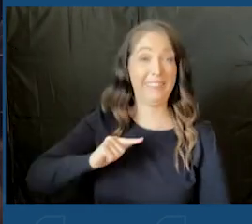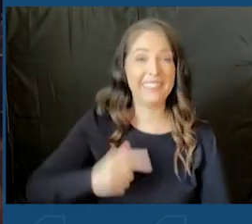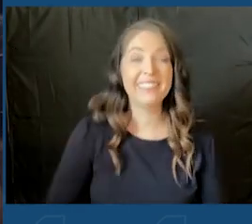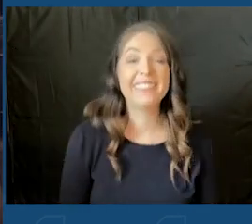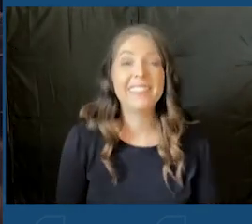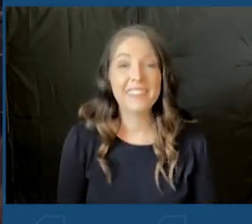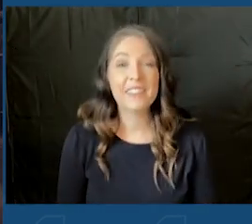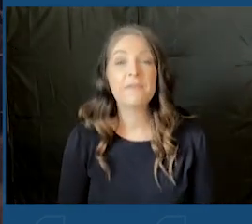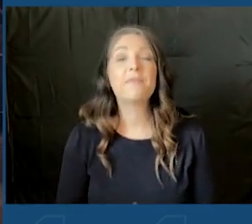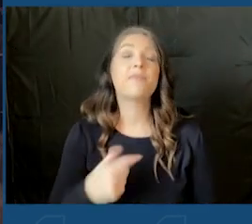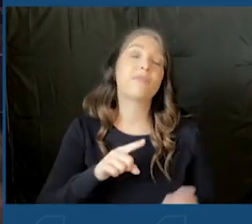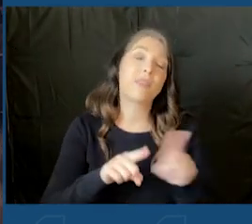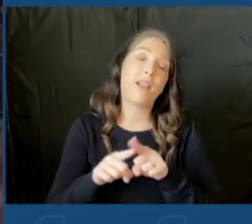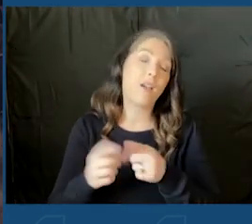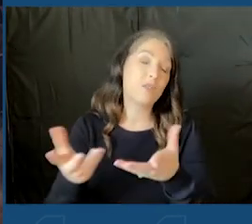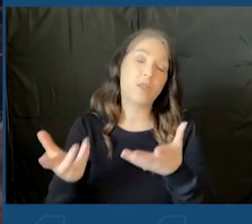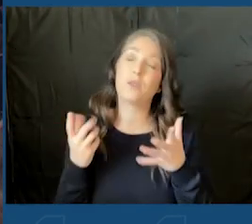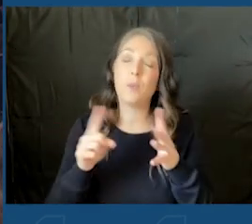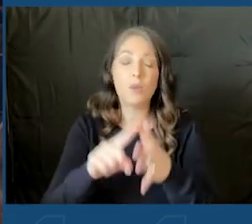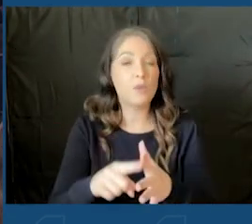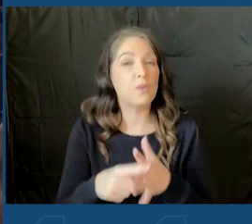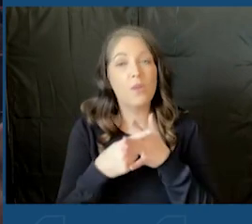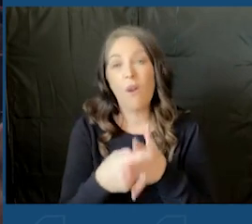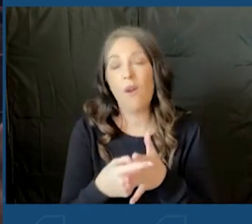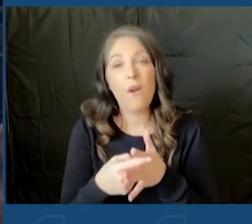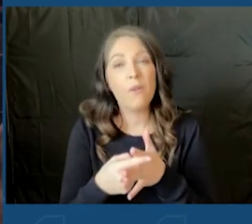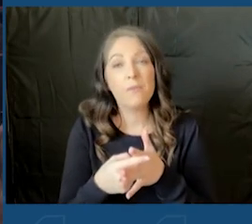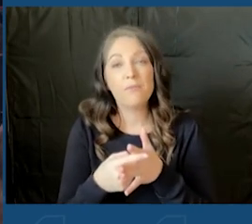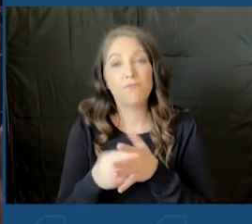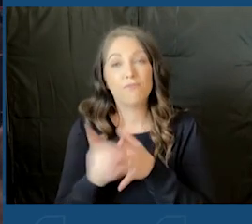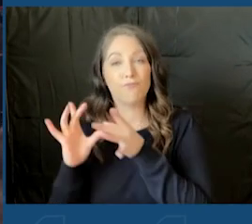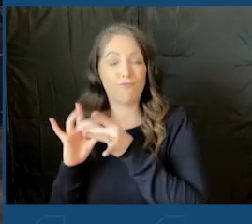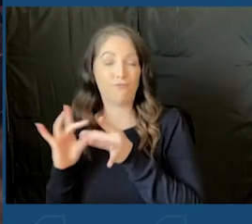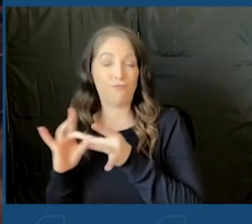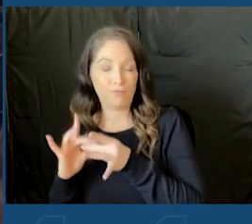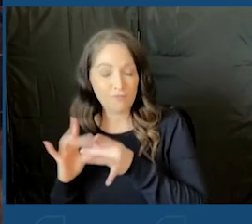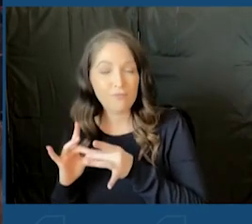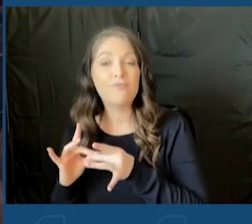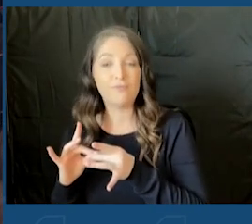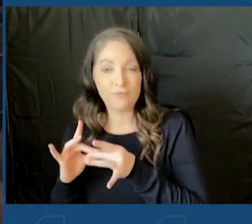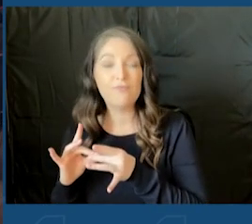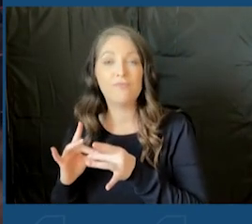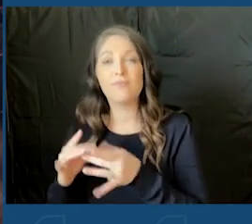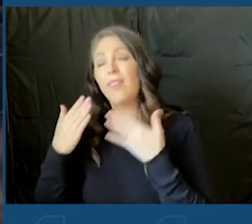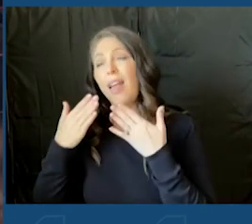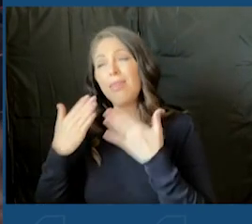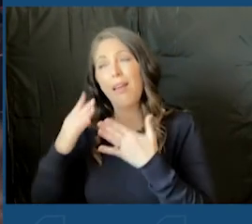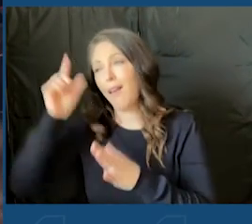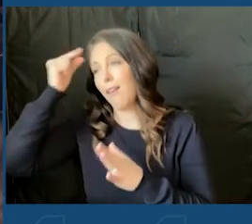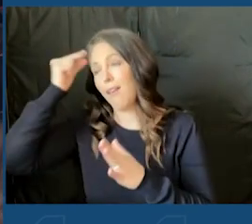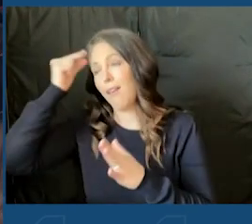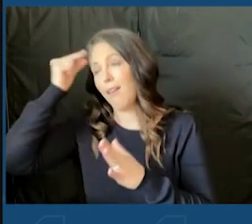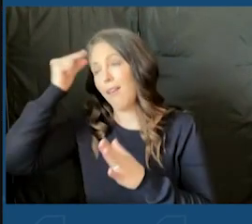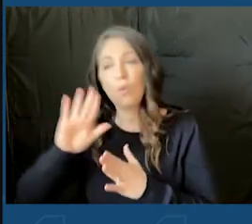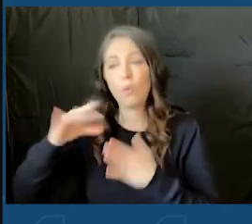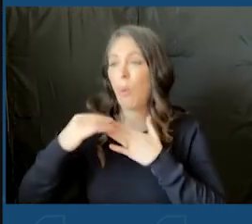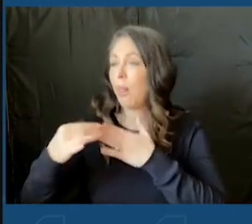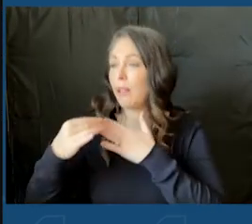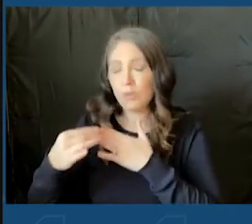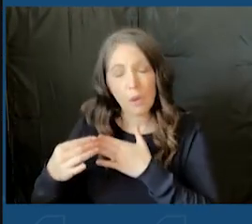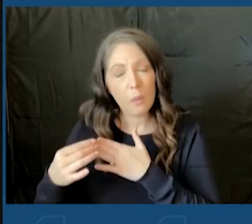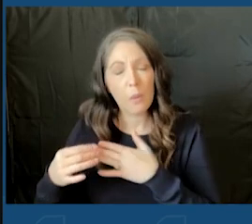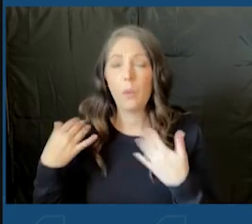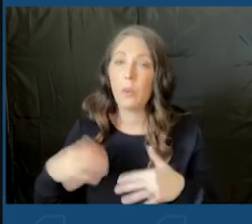I also want to start with a side note as well, and just thank the governor for her leadership. It has been, despite